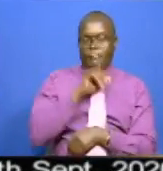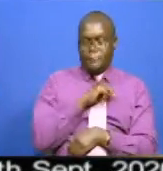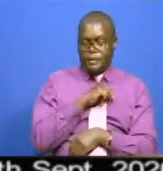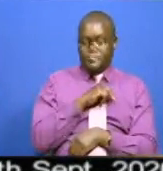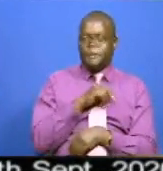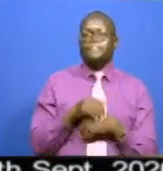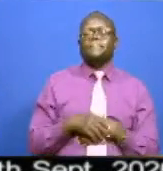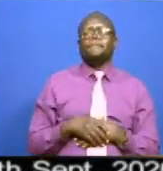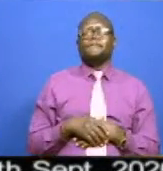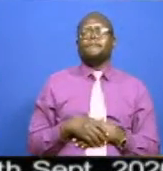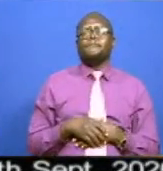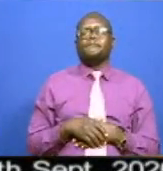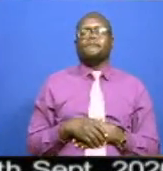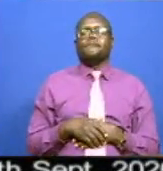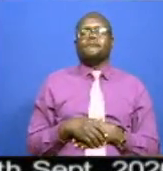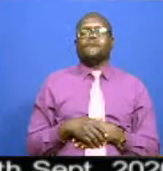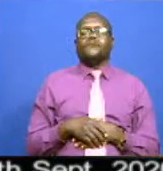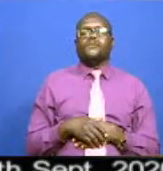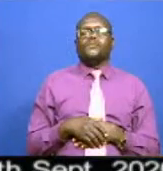Mr. Speaker,